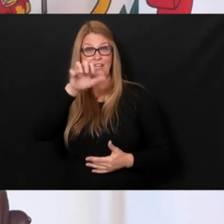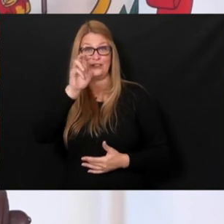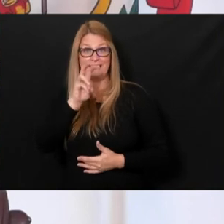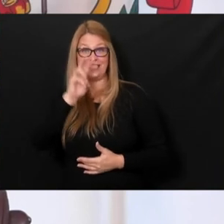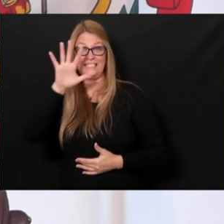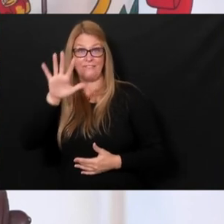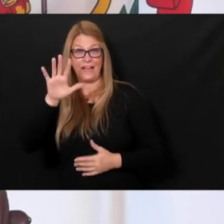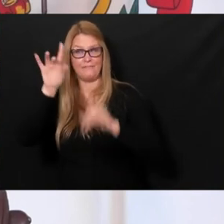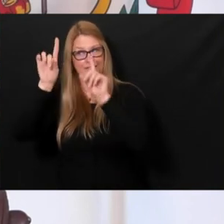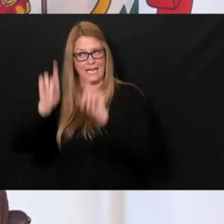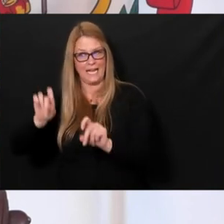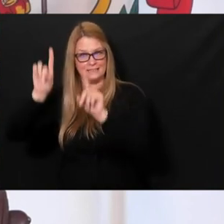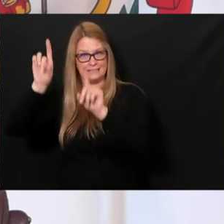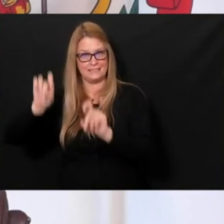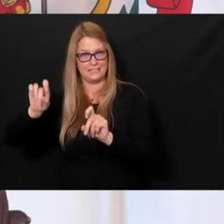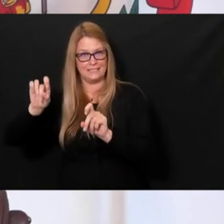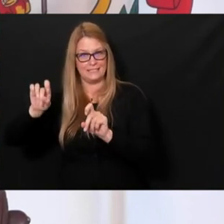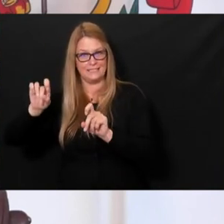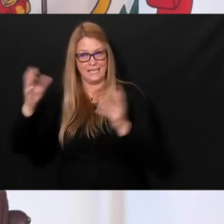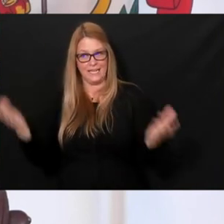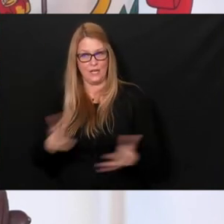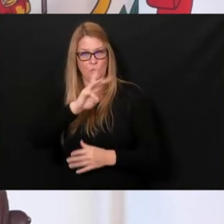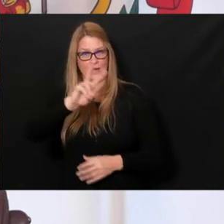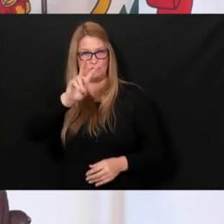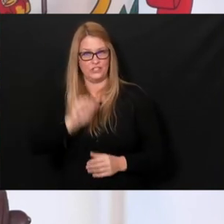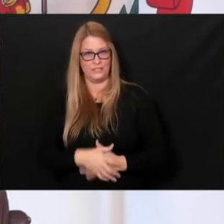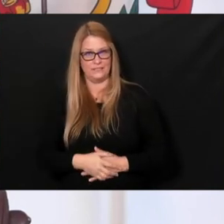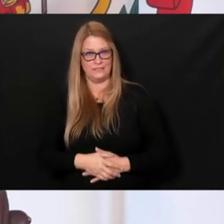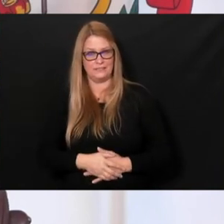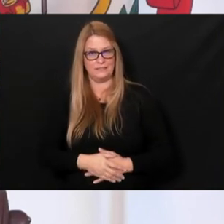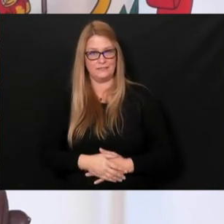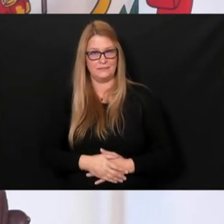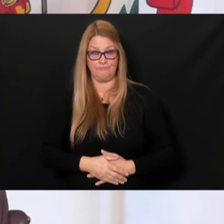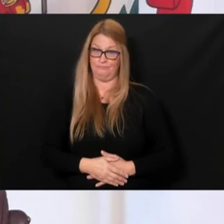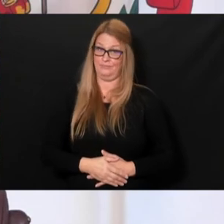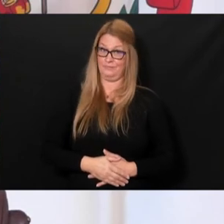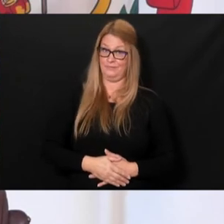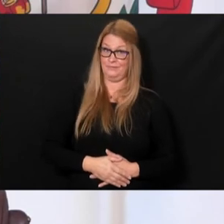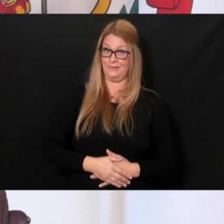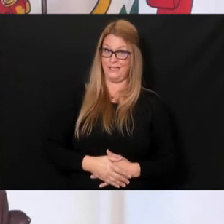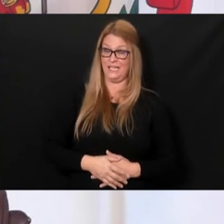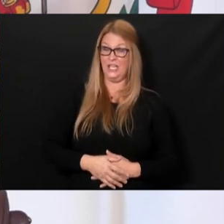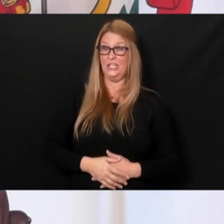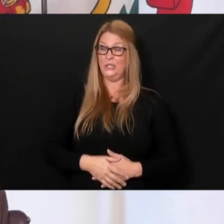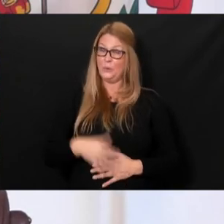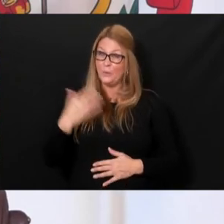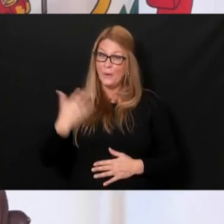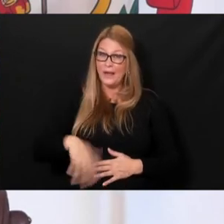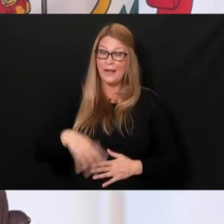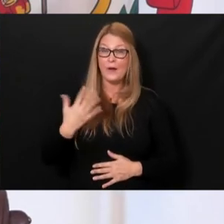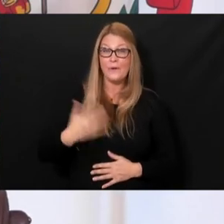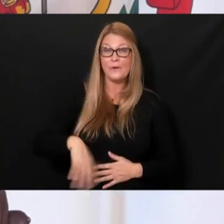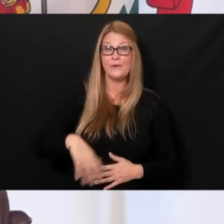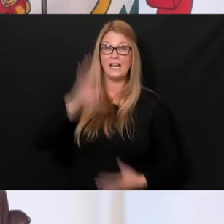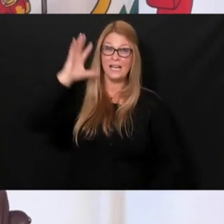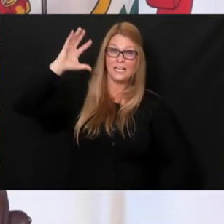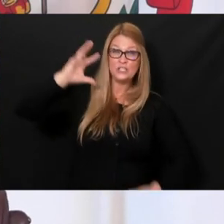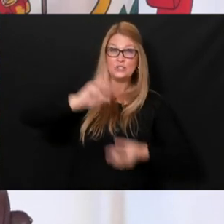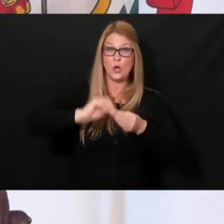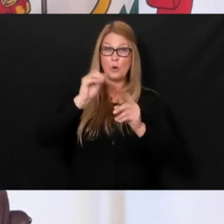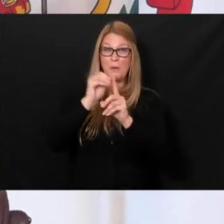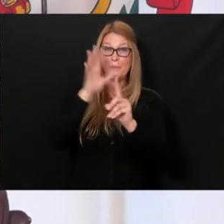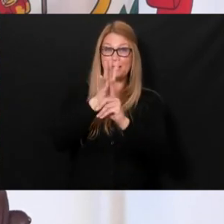2,065,565 tests in West Virginia. Now just think about that. Our total